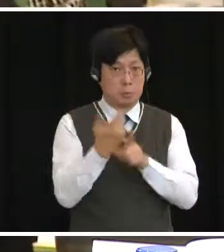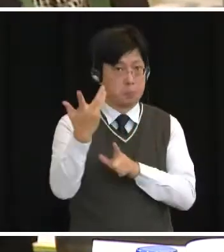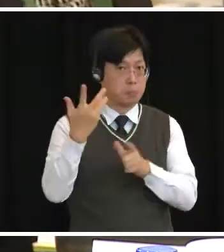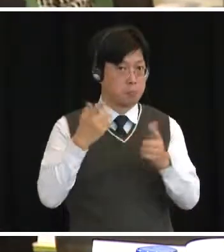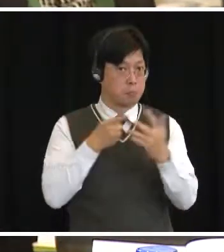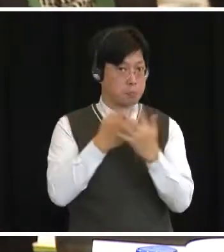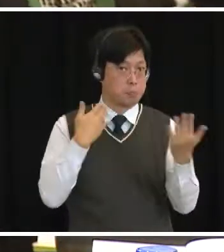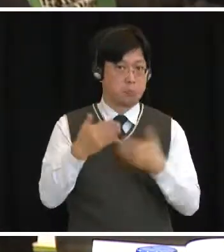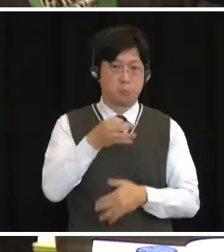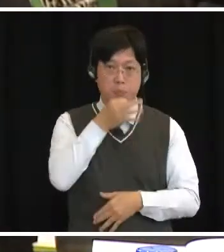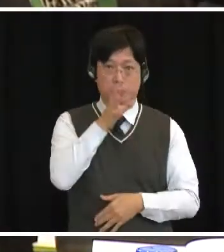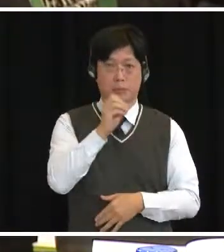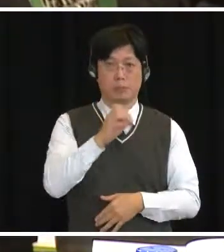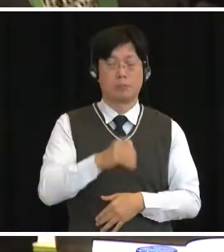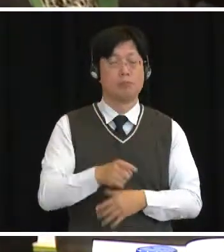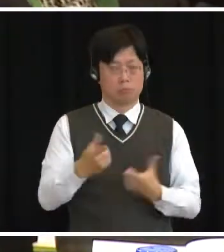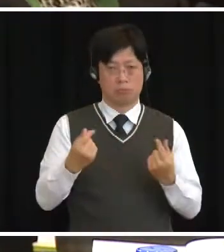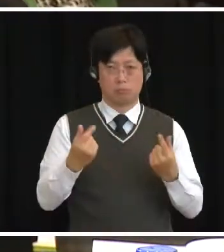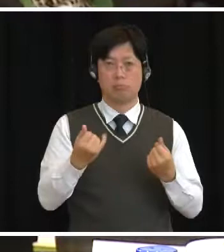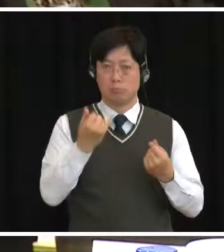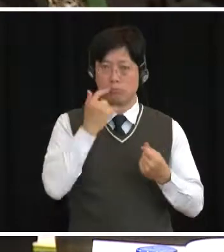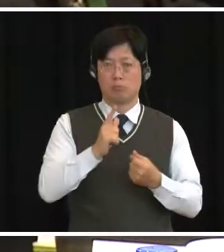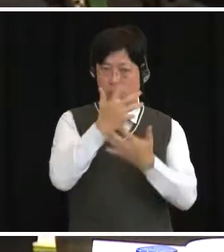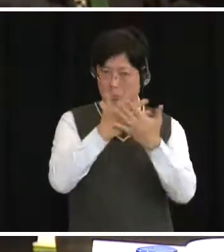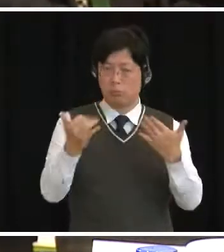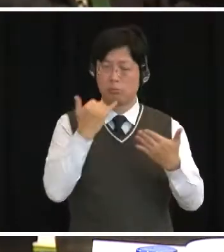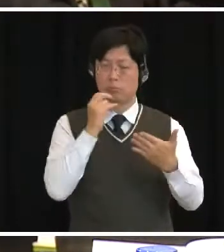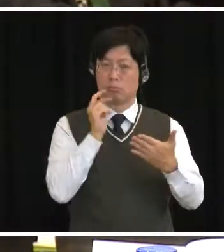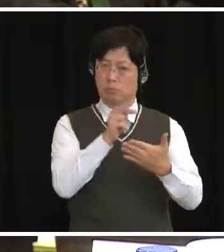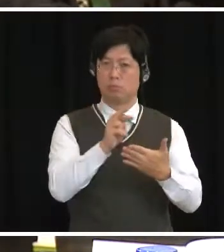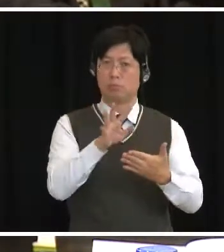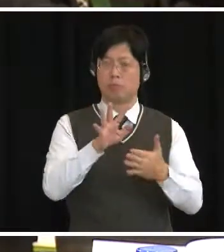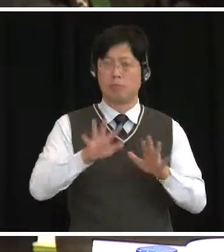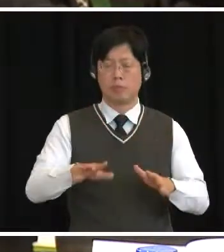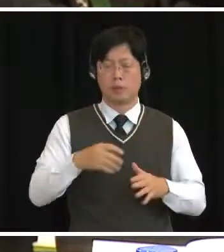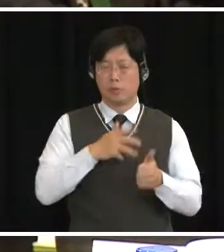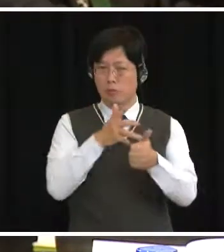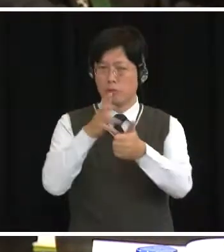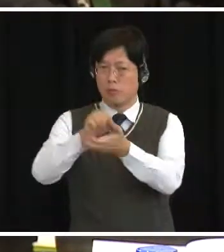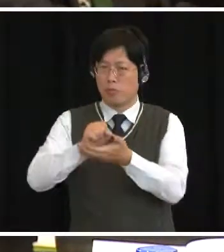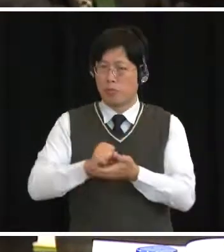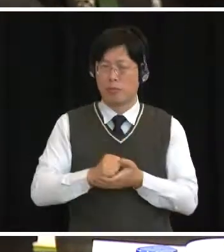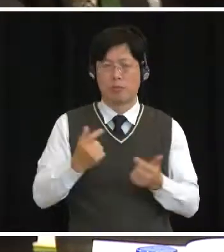the budget. As for whether the budgeting is transparent,